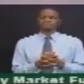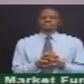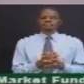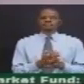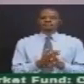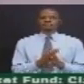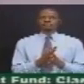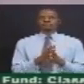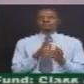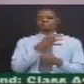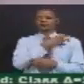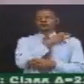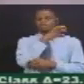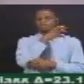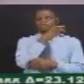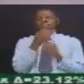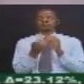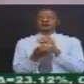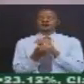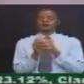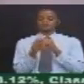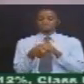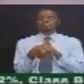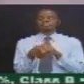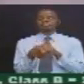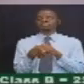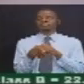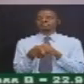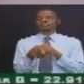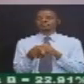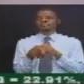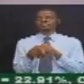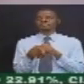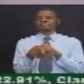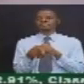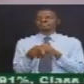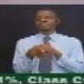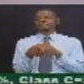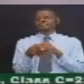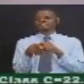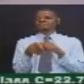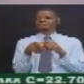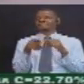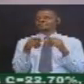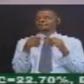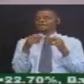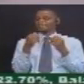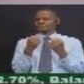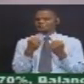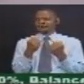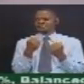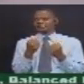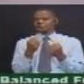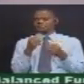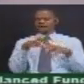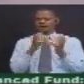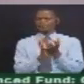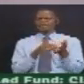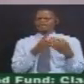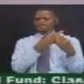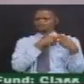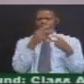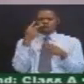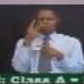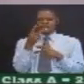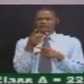and government says it has strengthened its muscle in ensuring that companies running the country's biggest plantations are